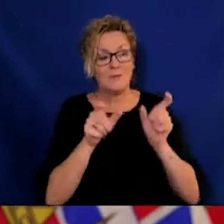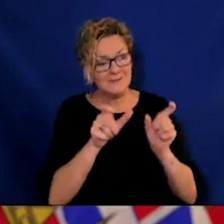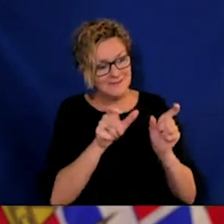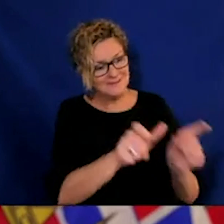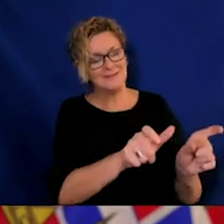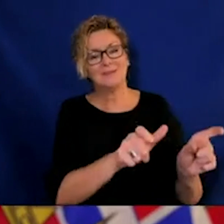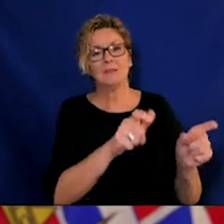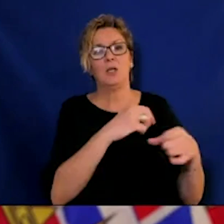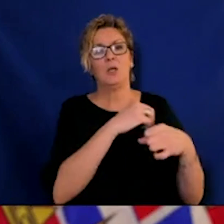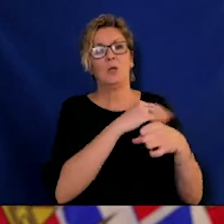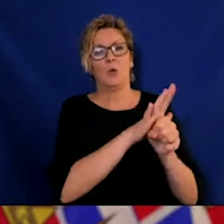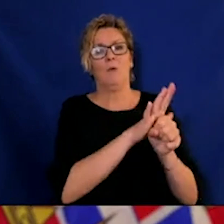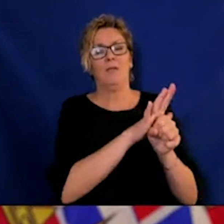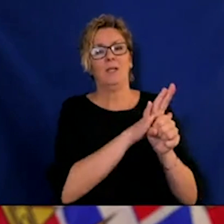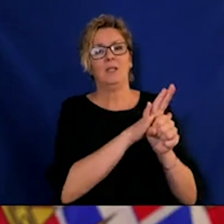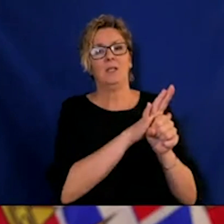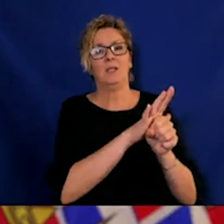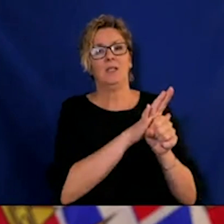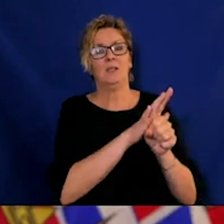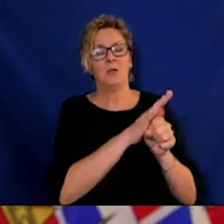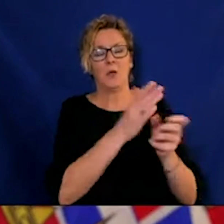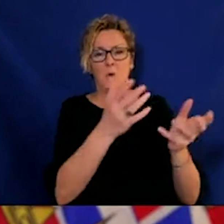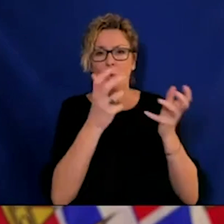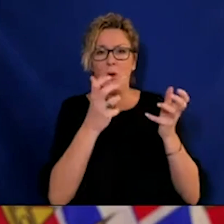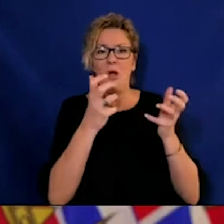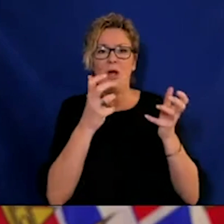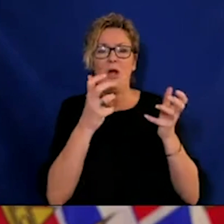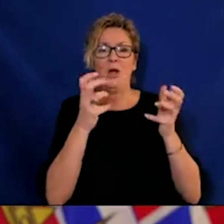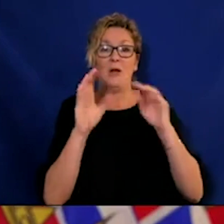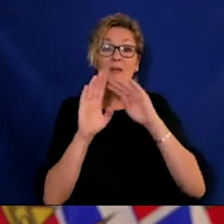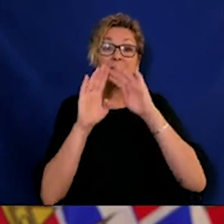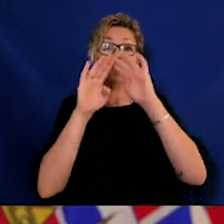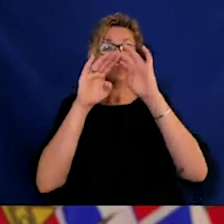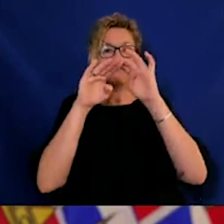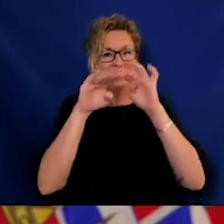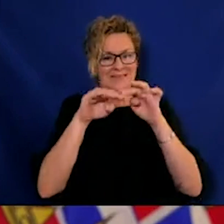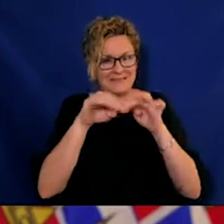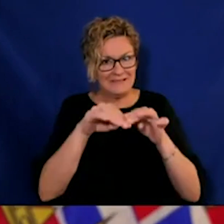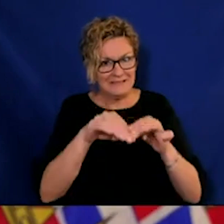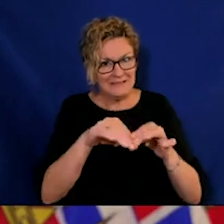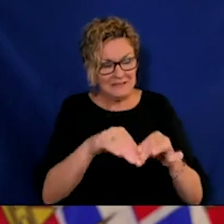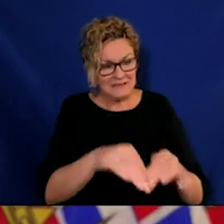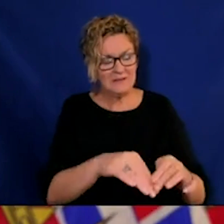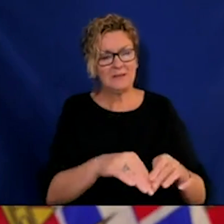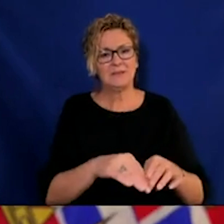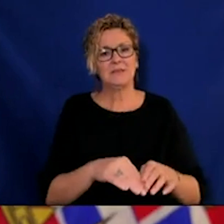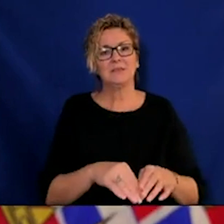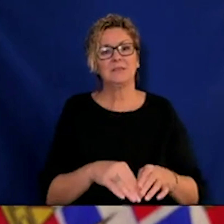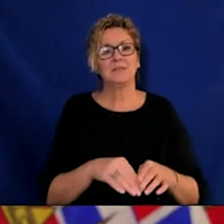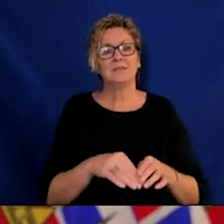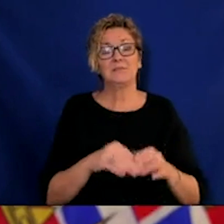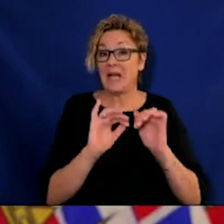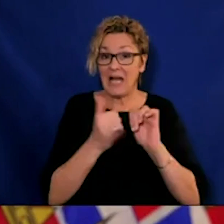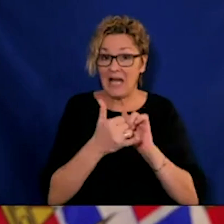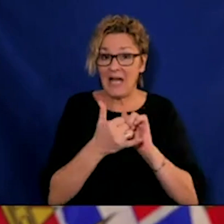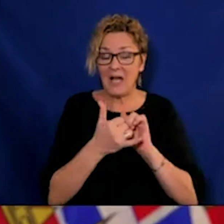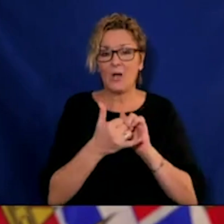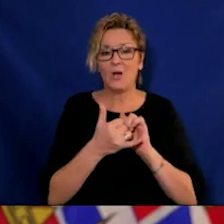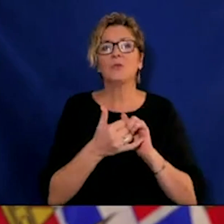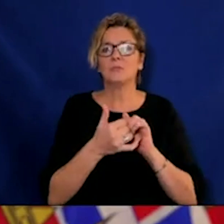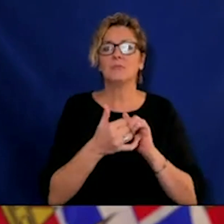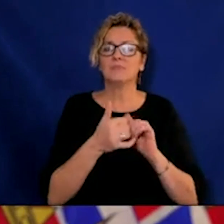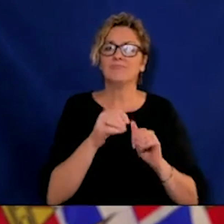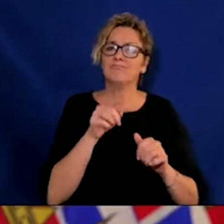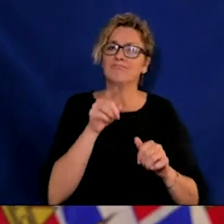slow COVID-19 without exception. Your actions protect everyone, those you love and those you don't